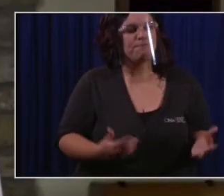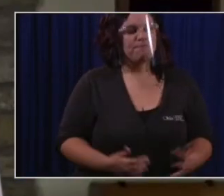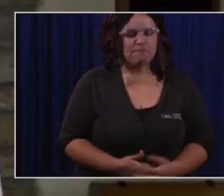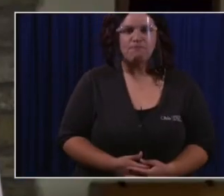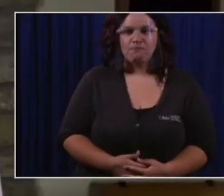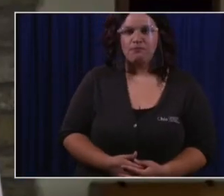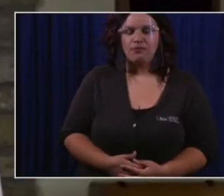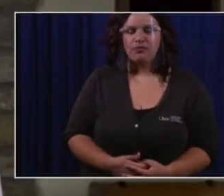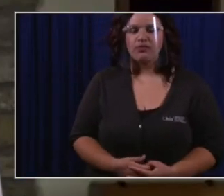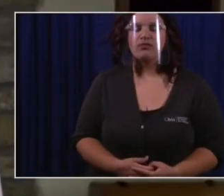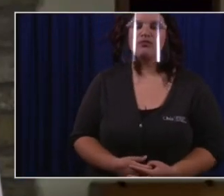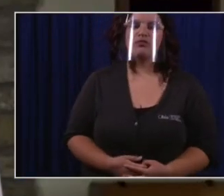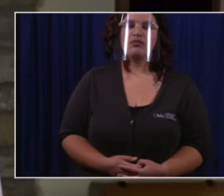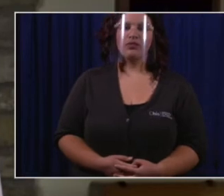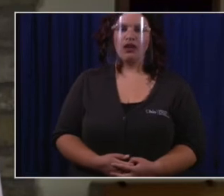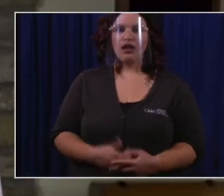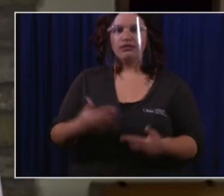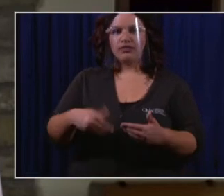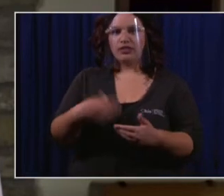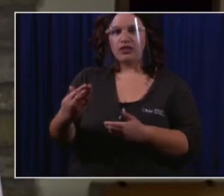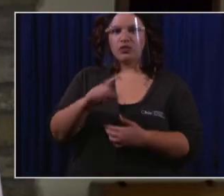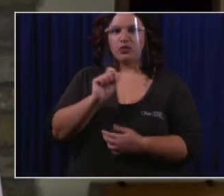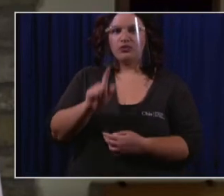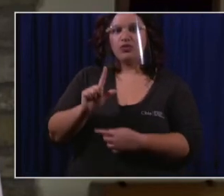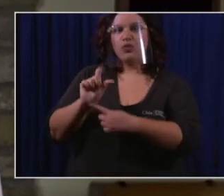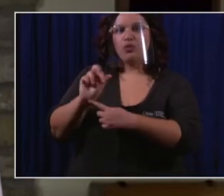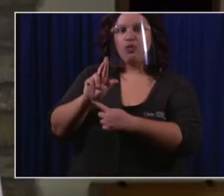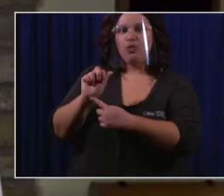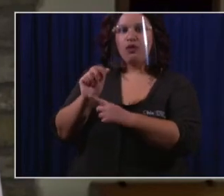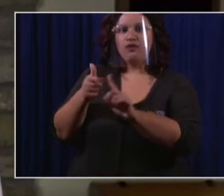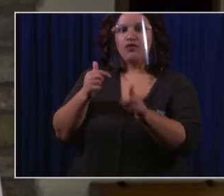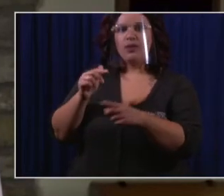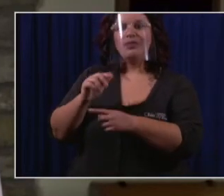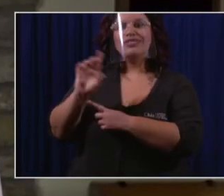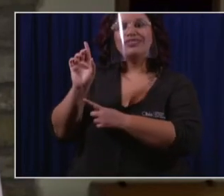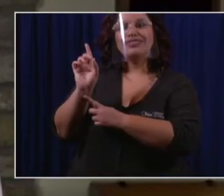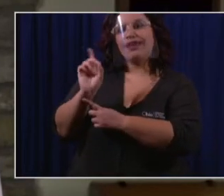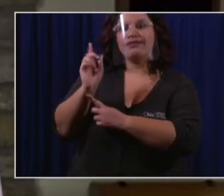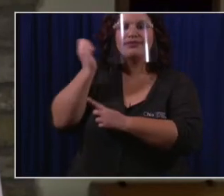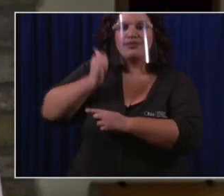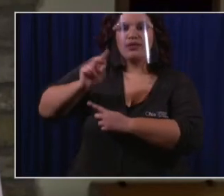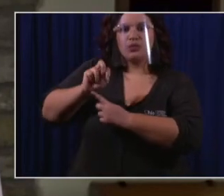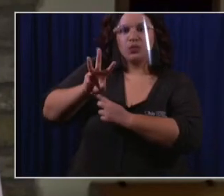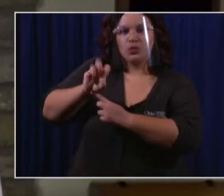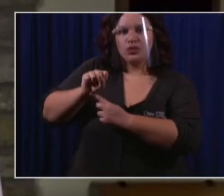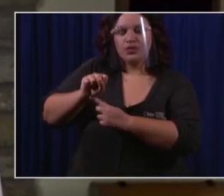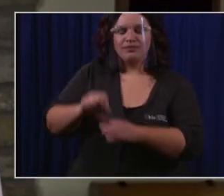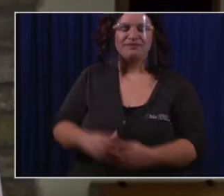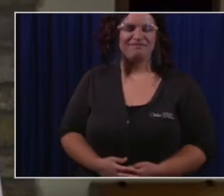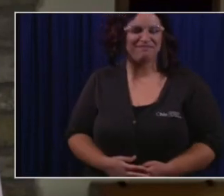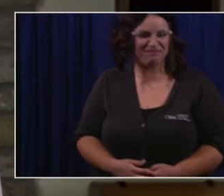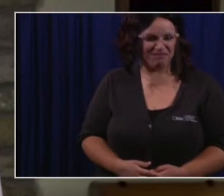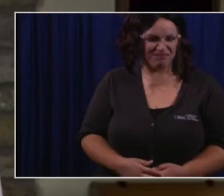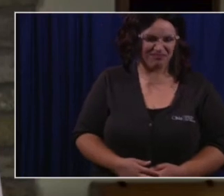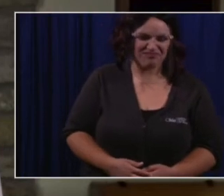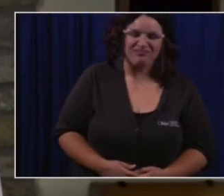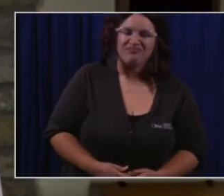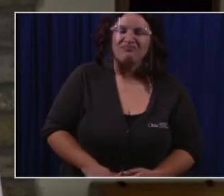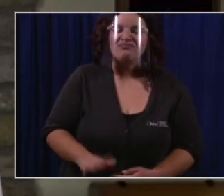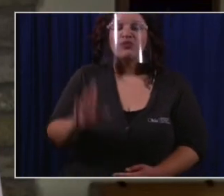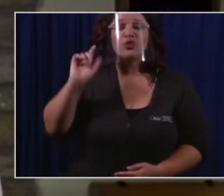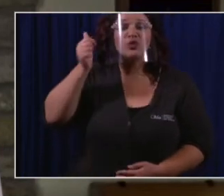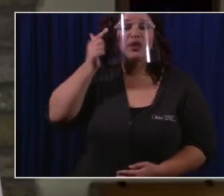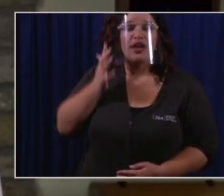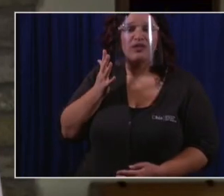Next question is from Laura Bischoff at the Dayton Daily News. Hi, Laura. Hey, Governor. So most